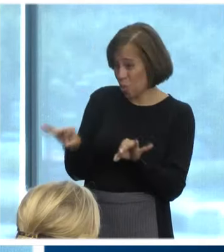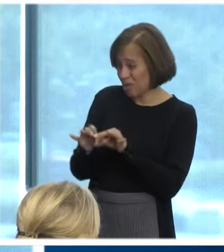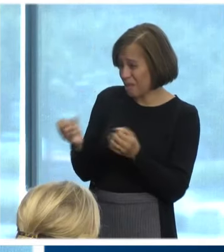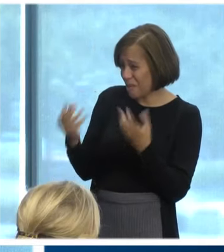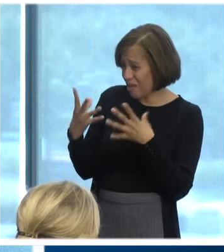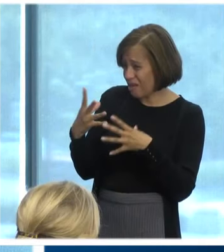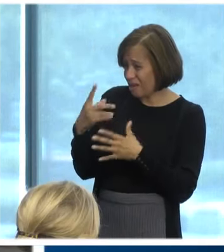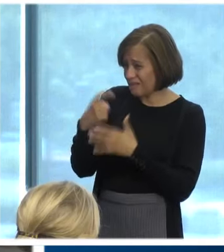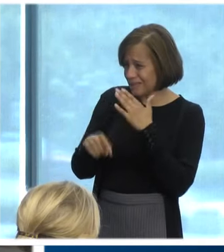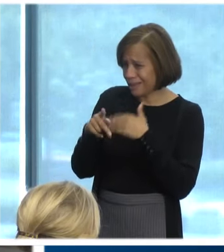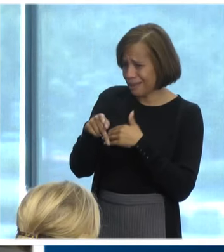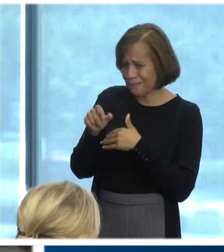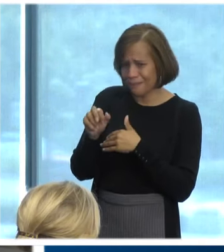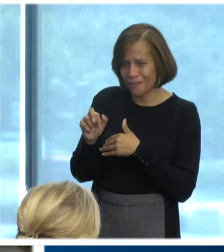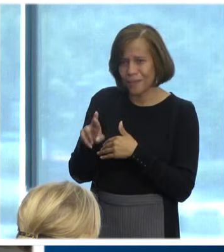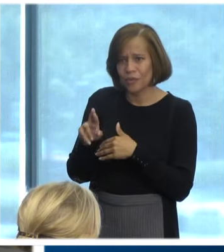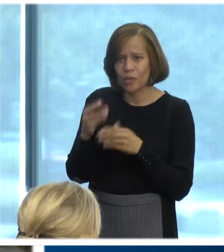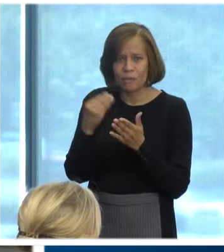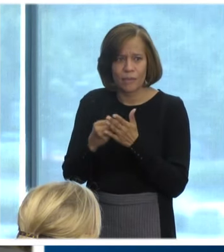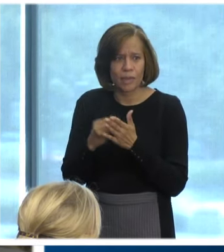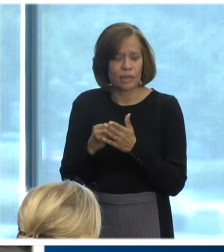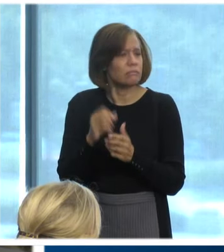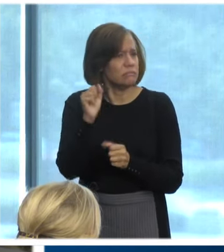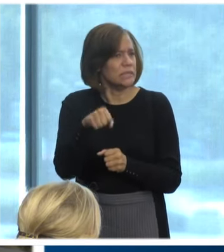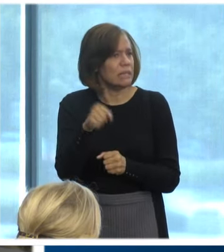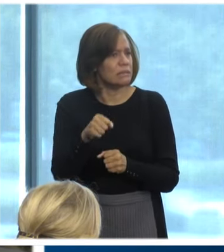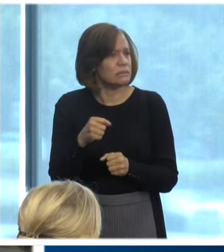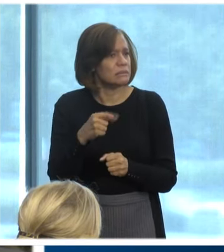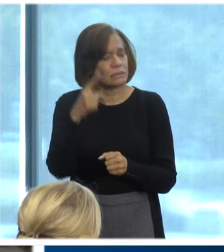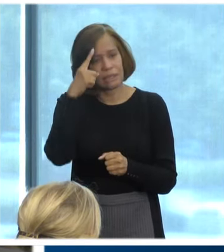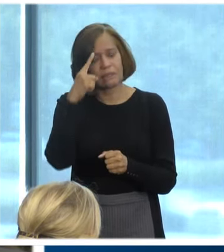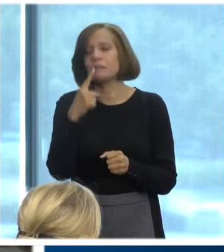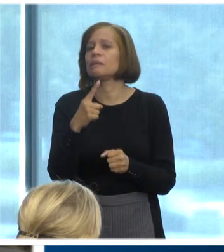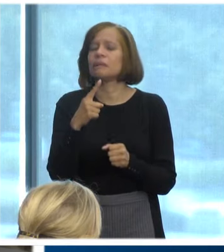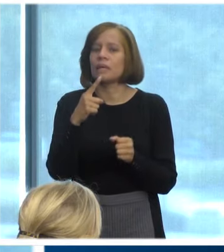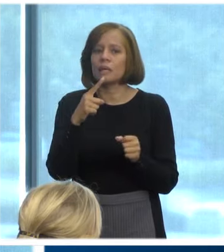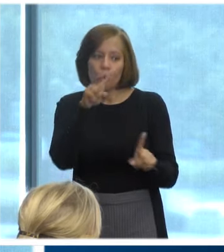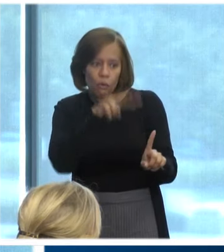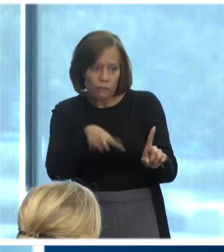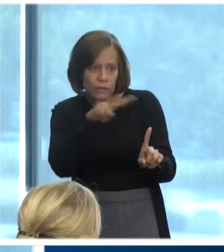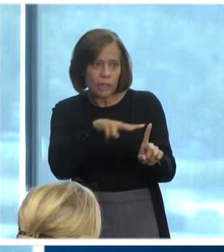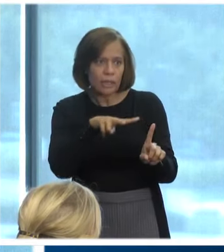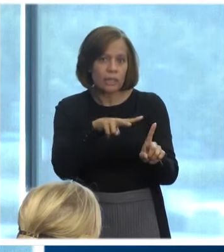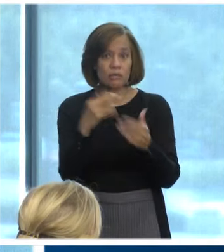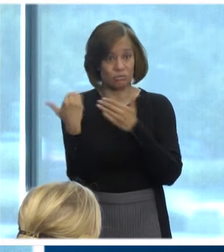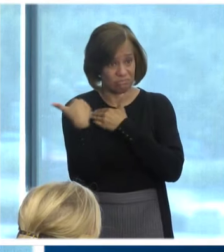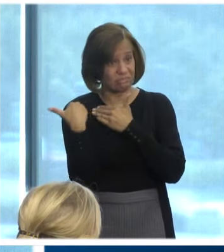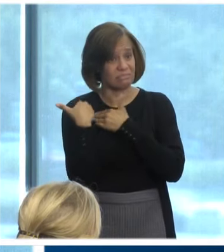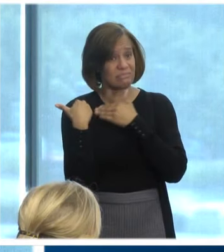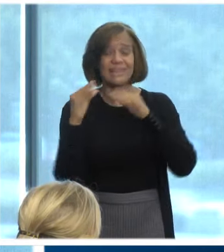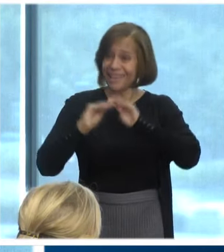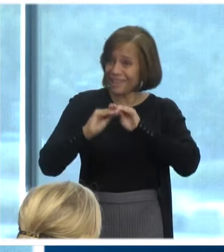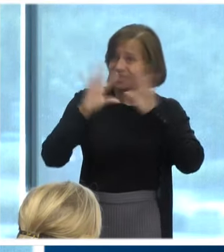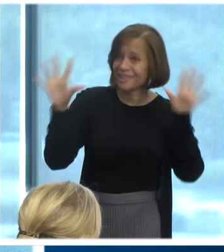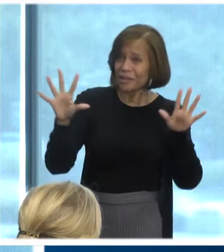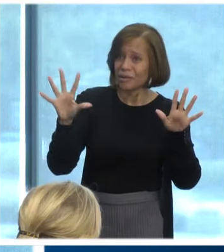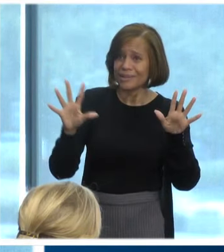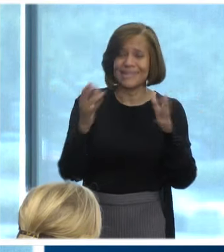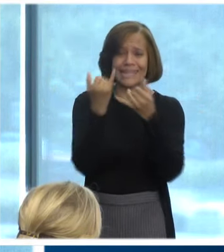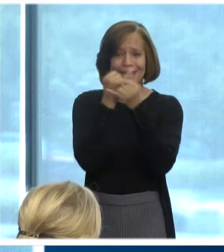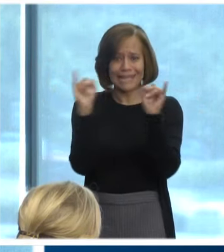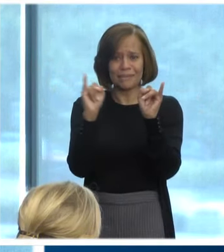taxpayer money? Absolutely. I believe that oversight, accountability, and transparency,